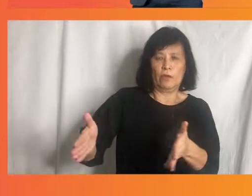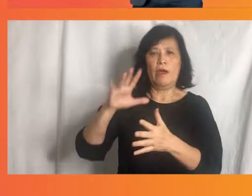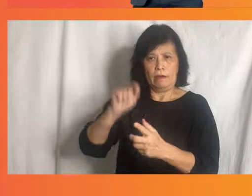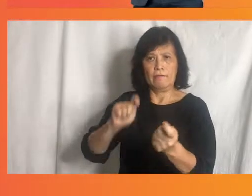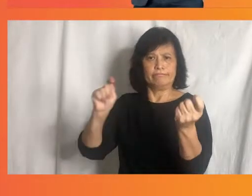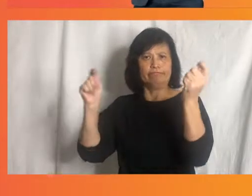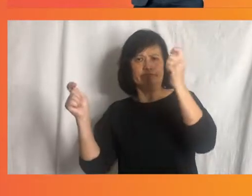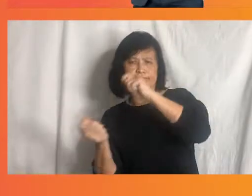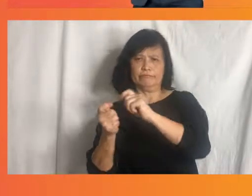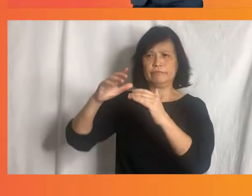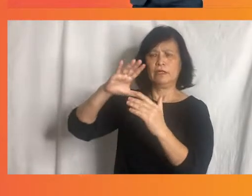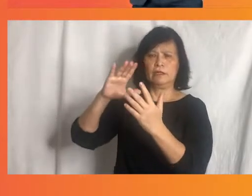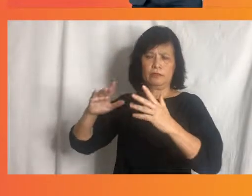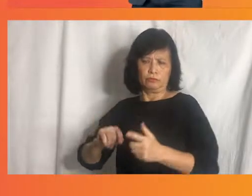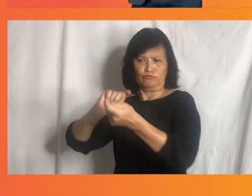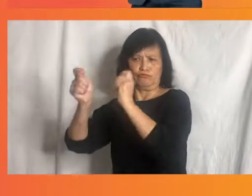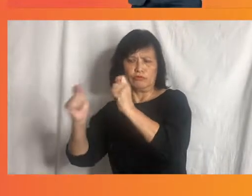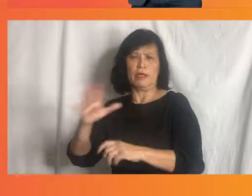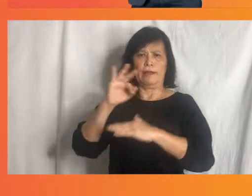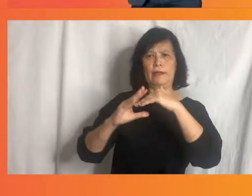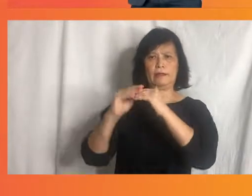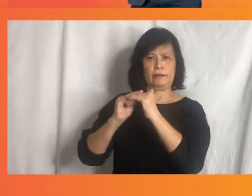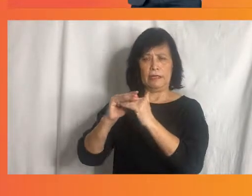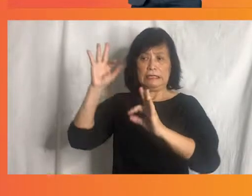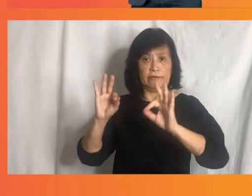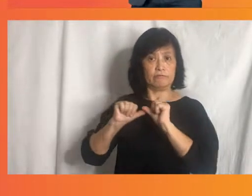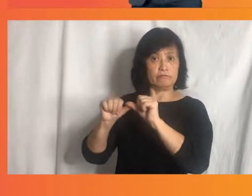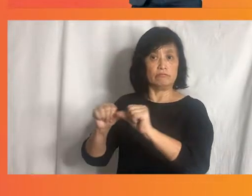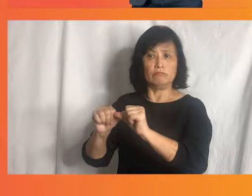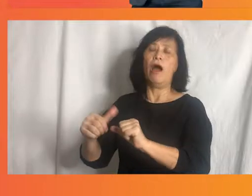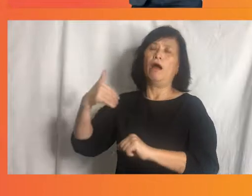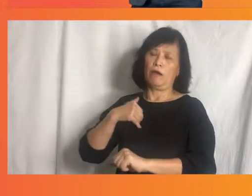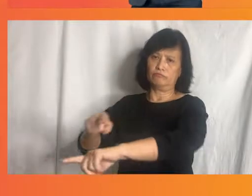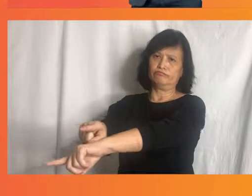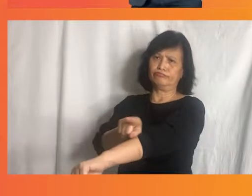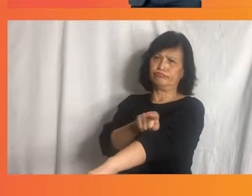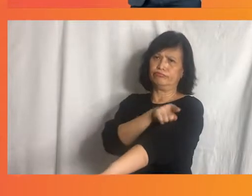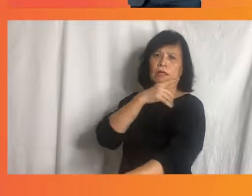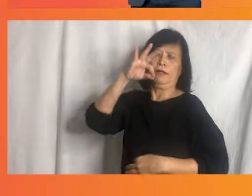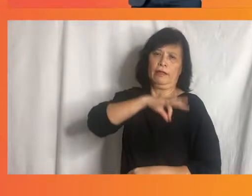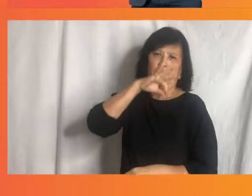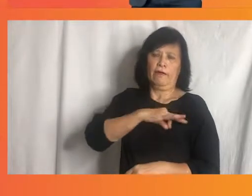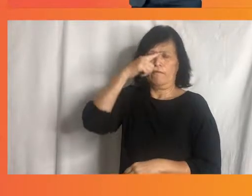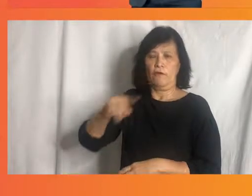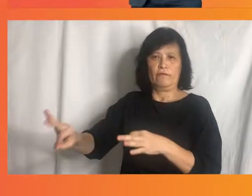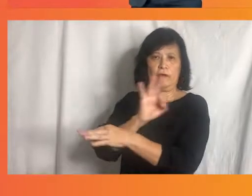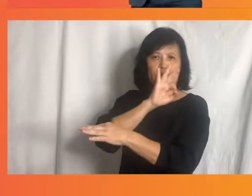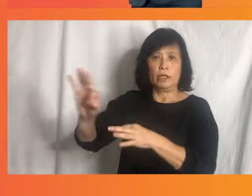and adaptations. And when these are sustained, it can have a long-term impact on their overall functioning and health in